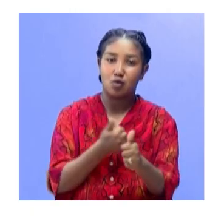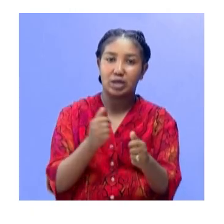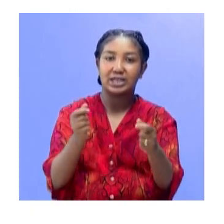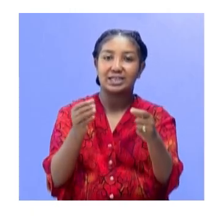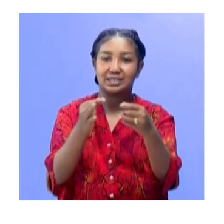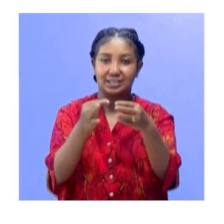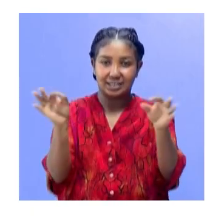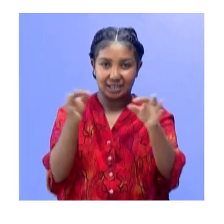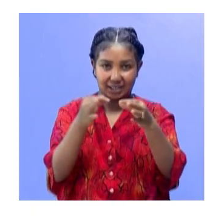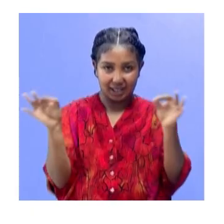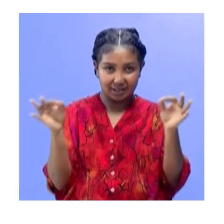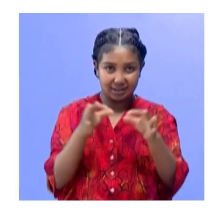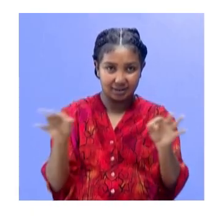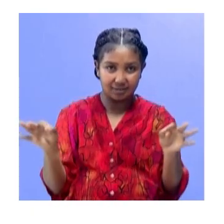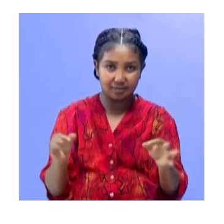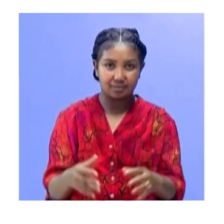following